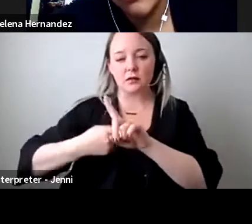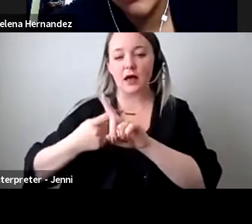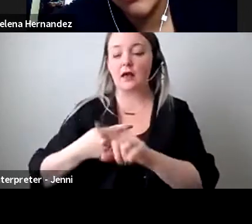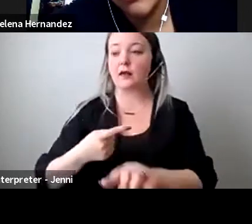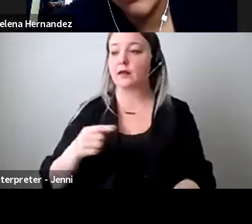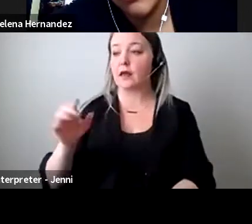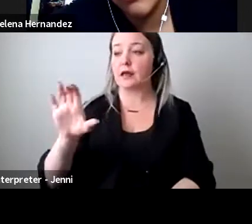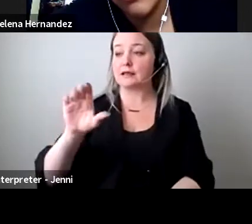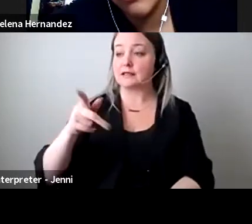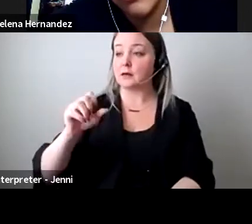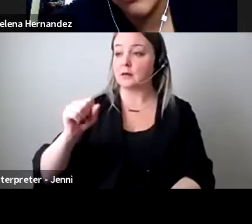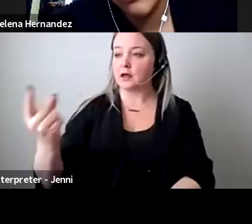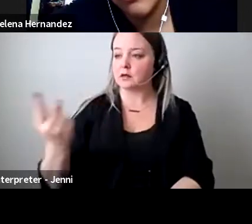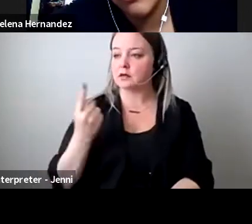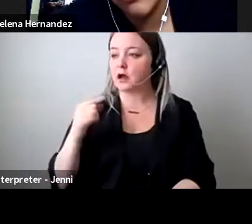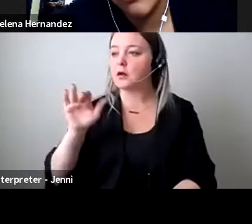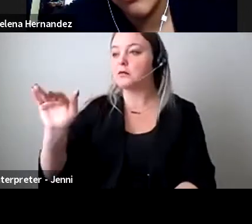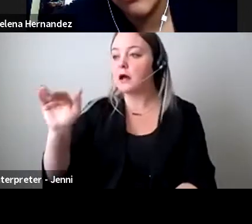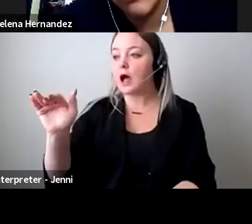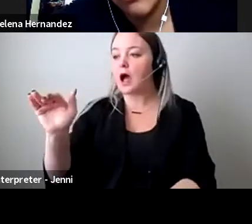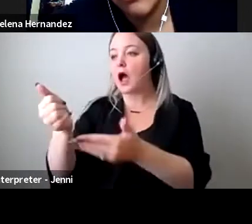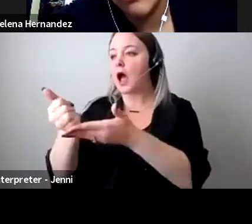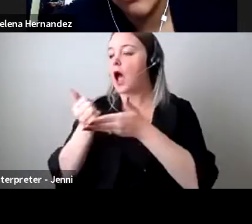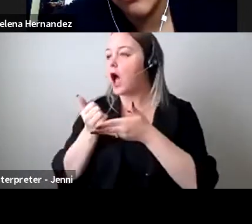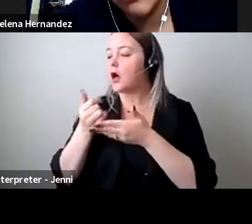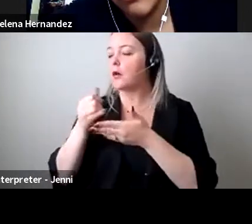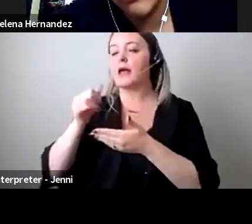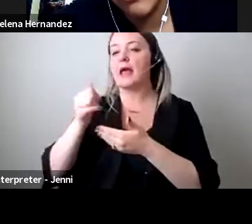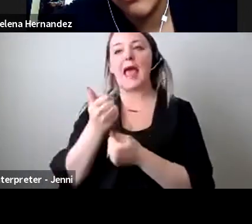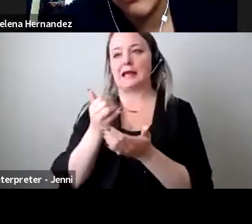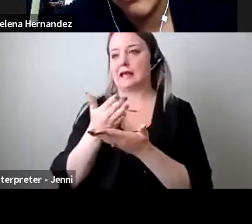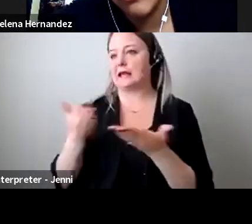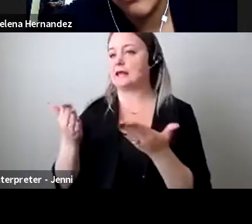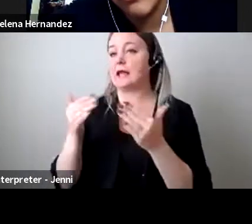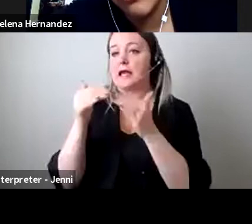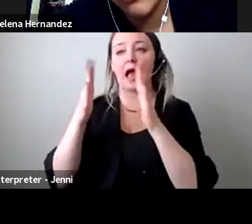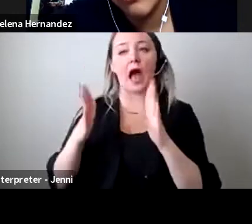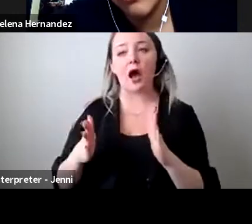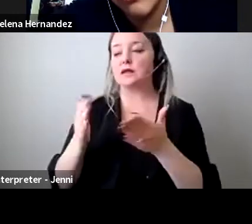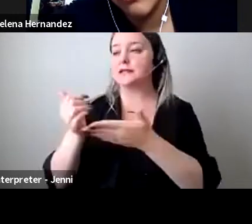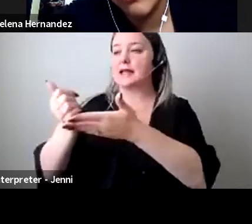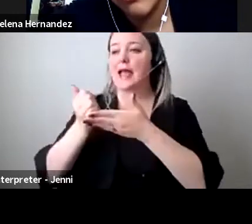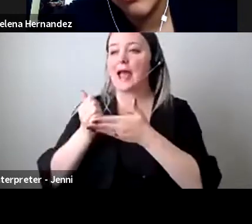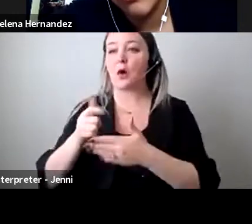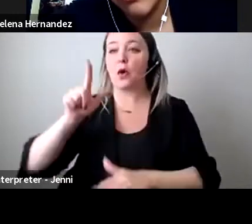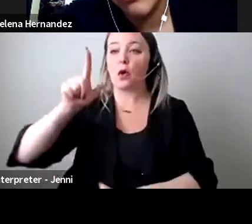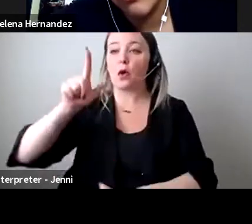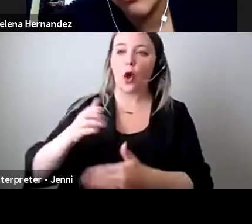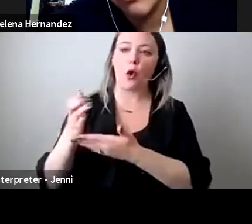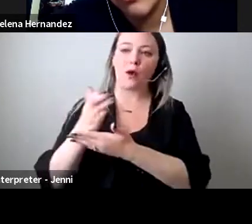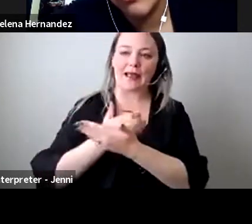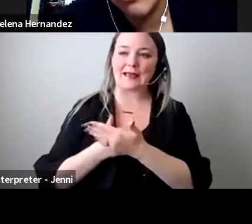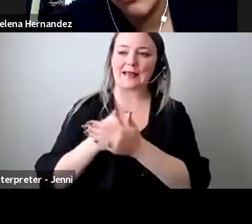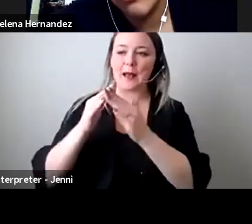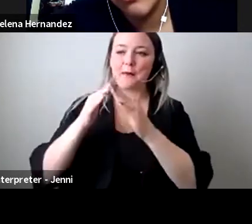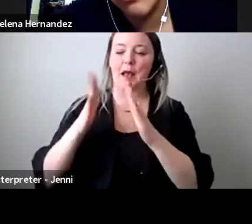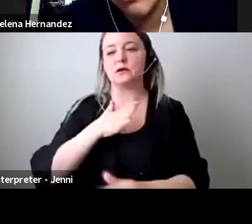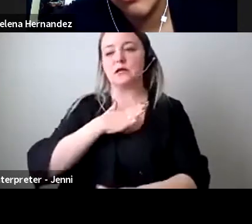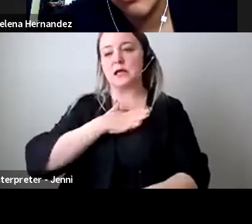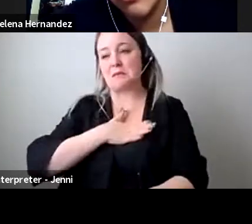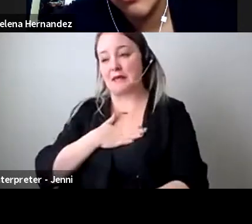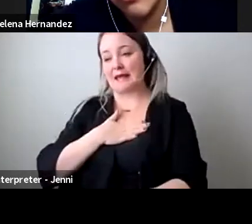for me, I'd be happy if y'all would be able to give me help with housing. I need help with low income housing, please.